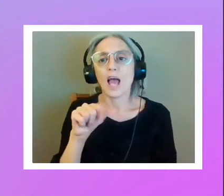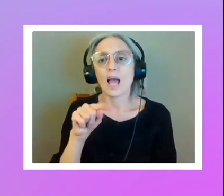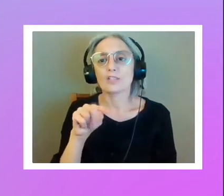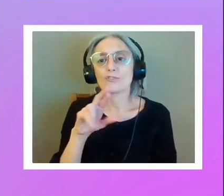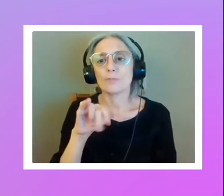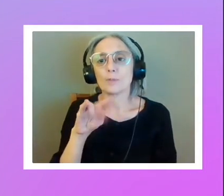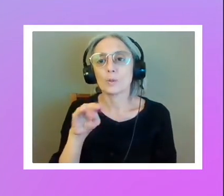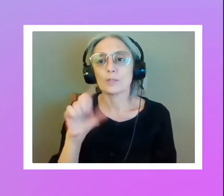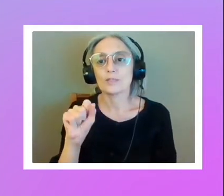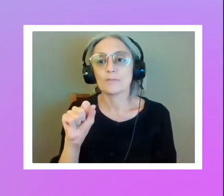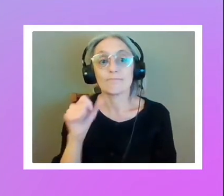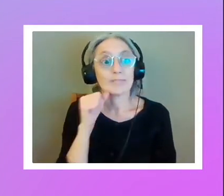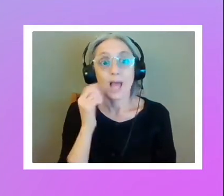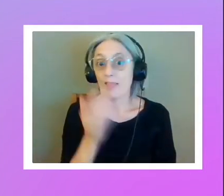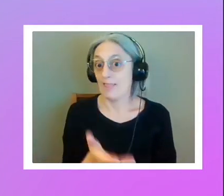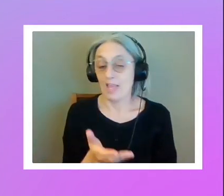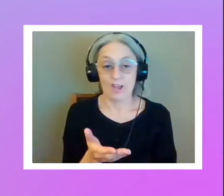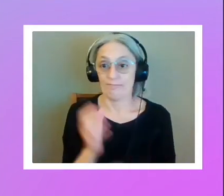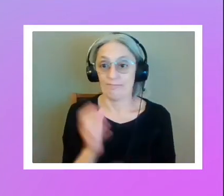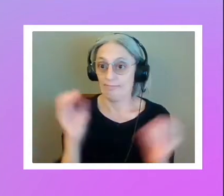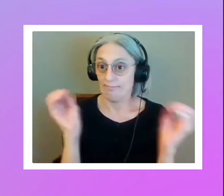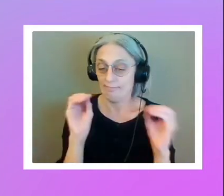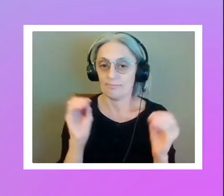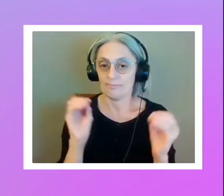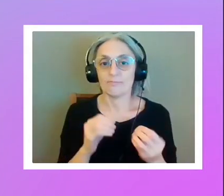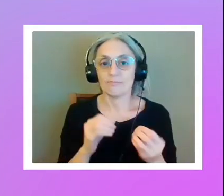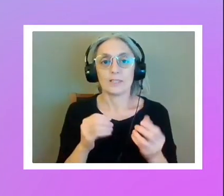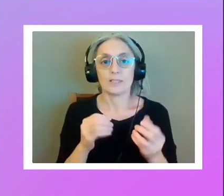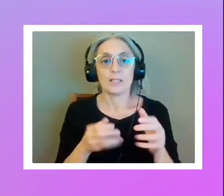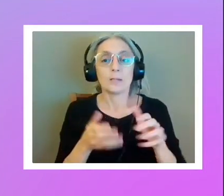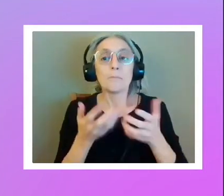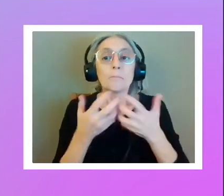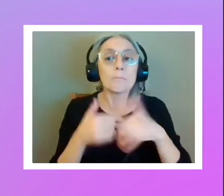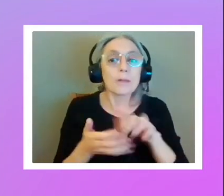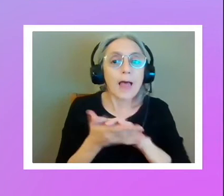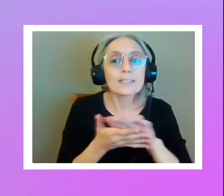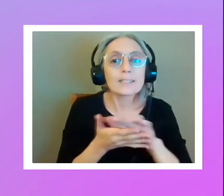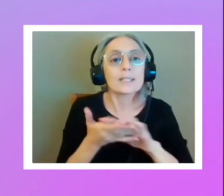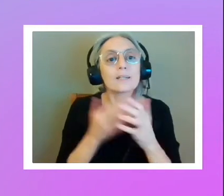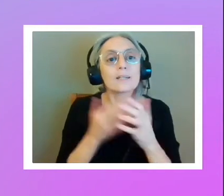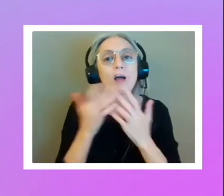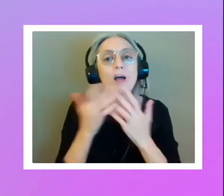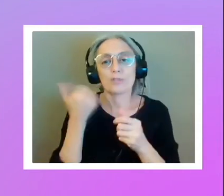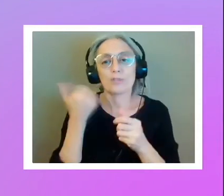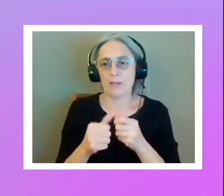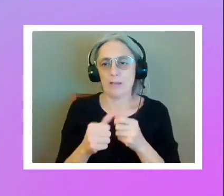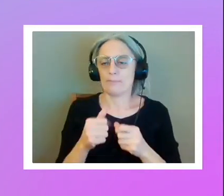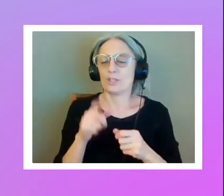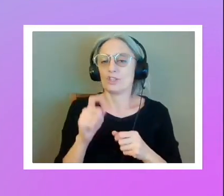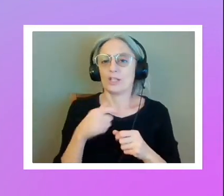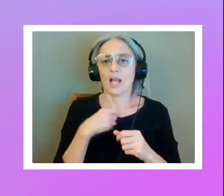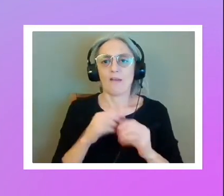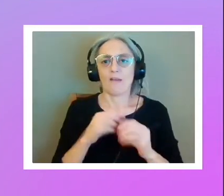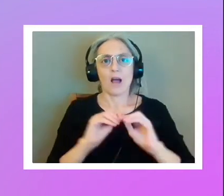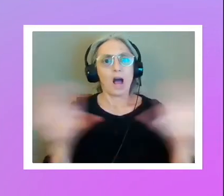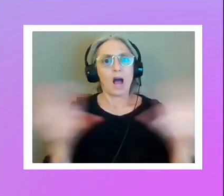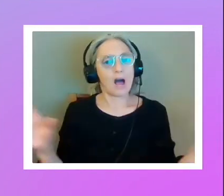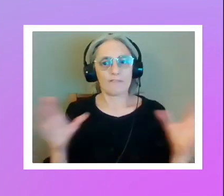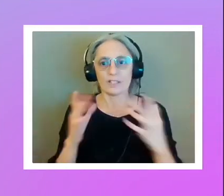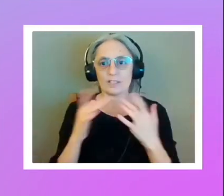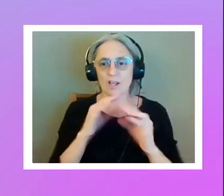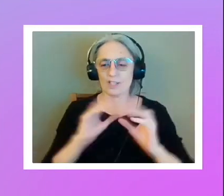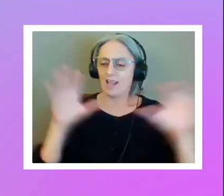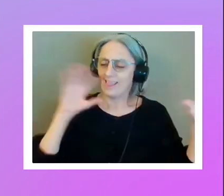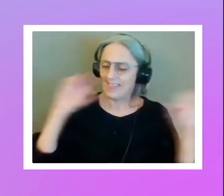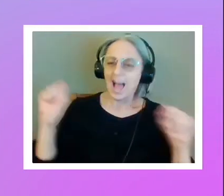It's not there. We're looking at some blended in colors. You remember we talked about your colors want to be obvious. We want your colors to be loud.